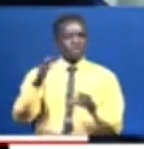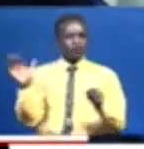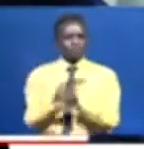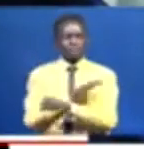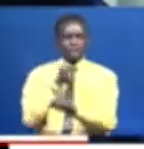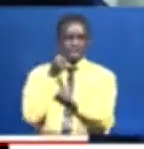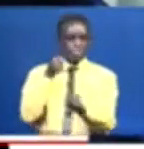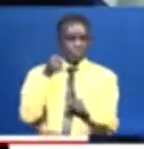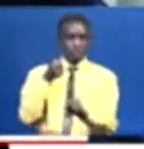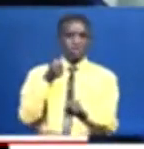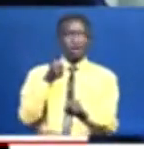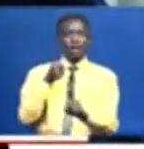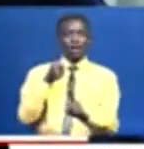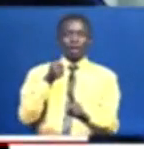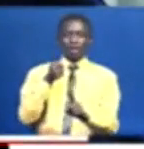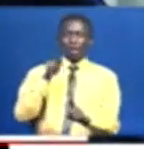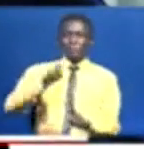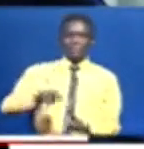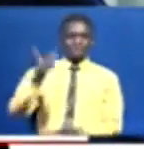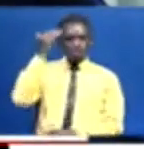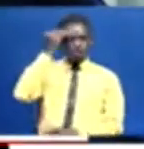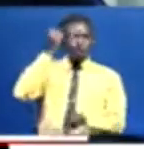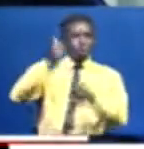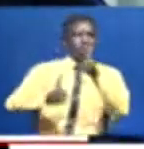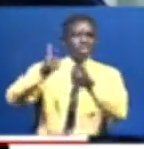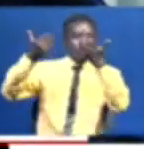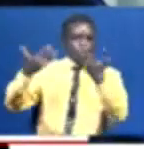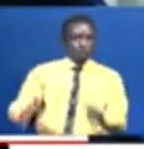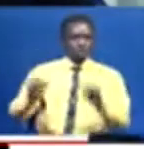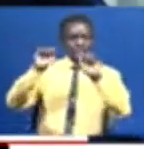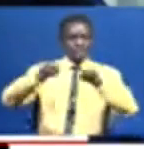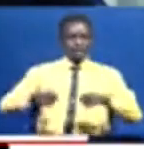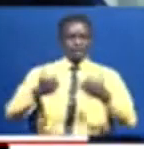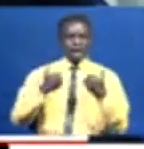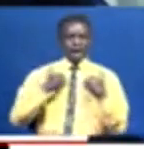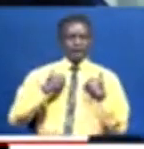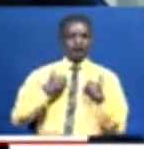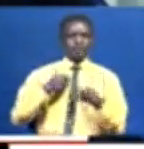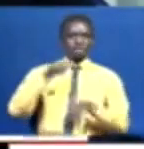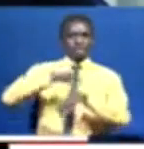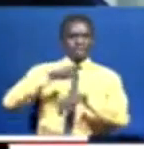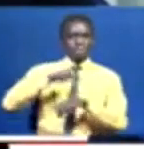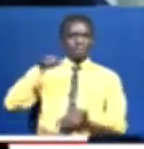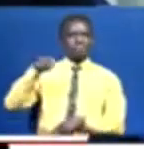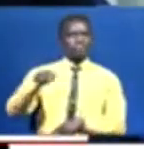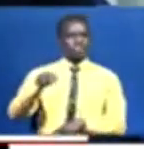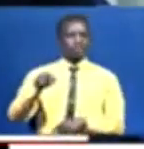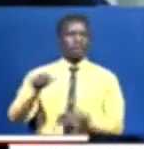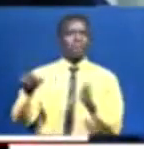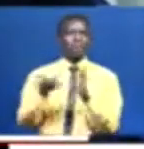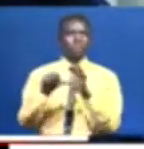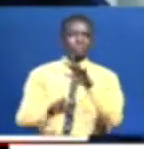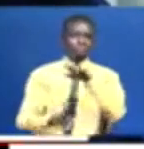and the kind of loss that you may have incurred during this incident.